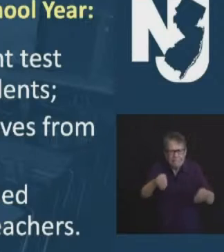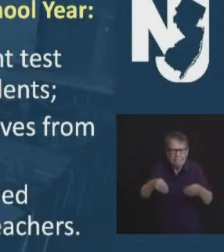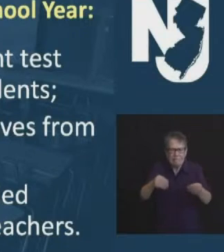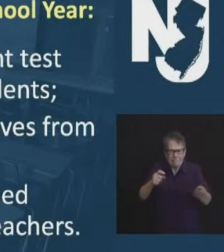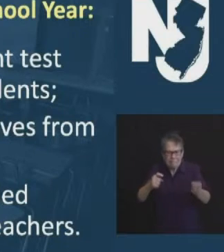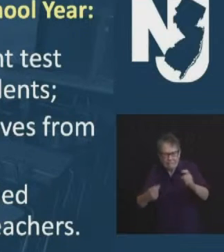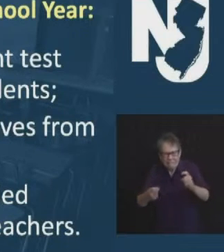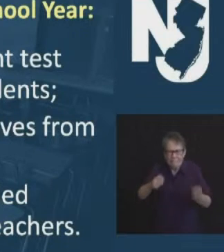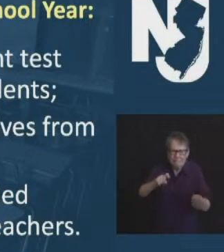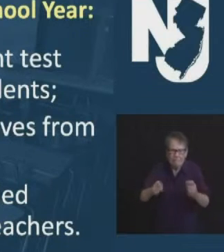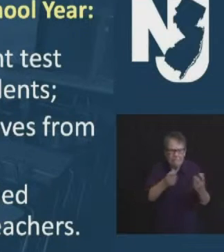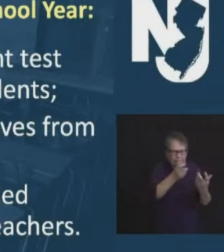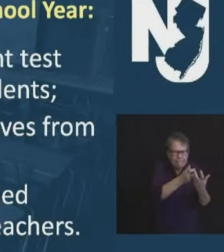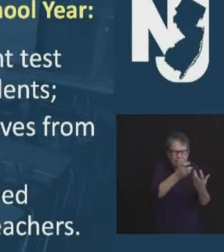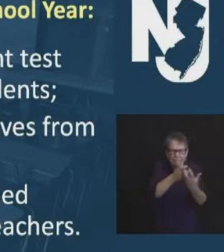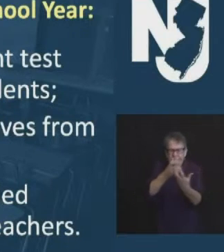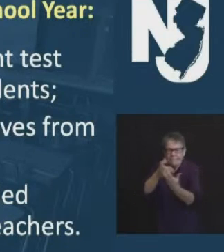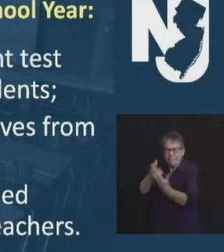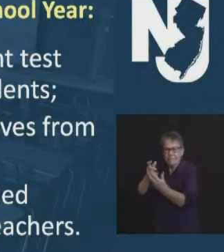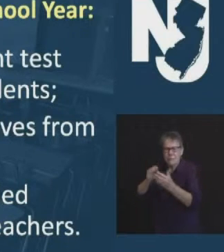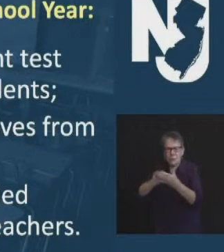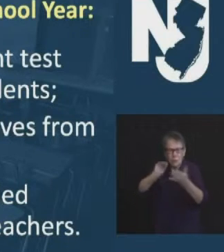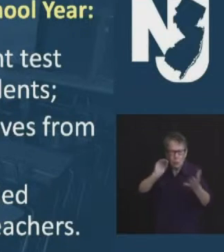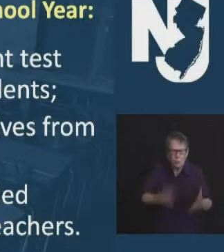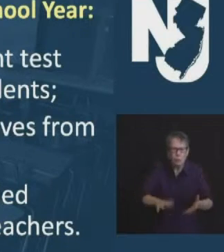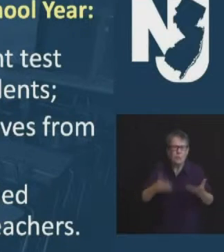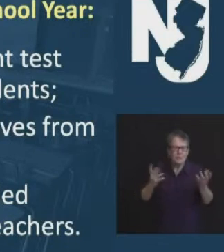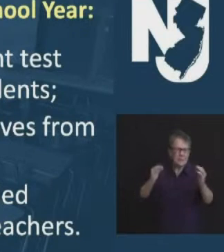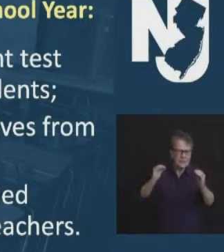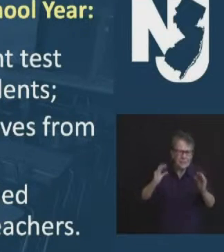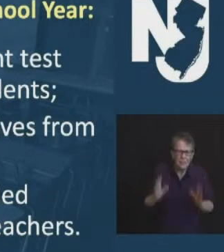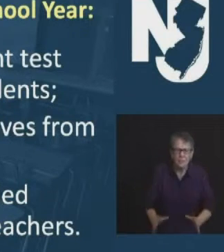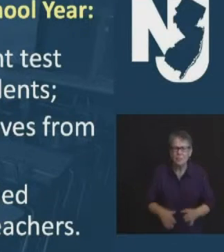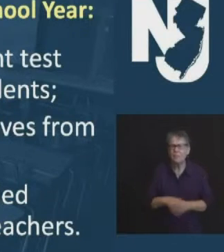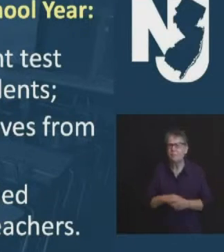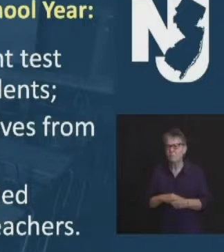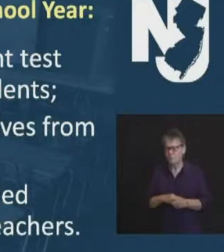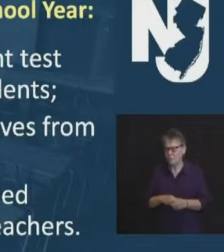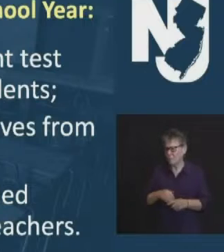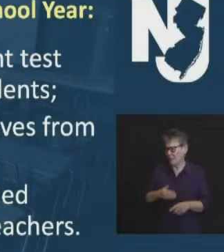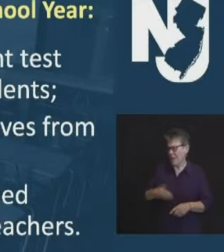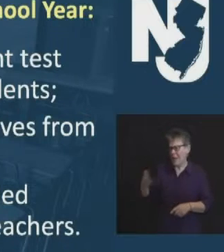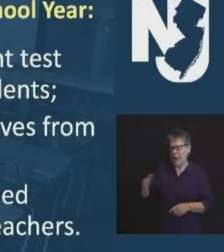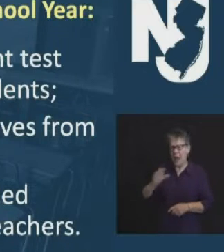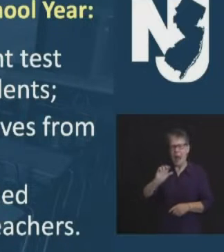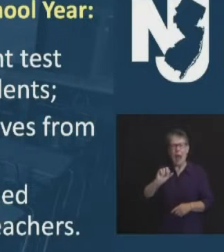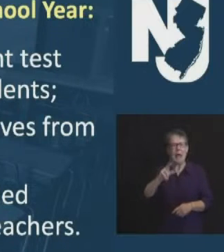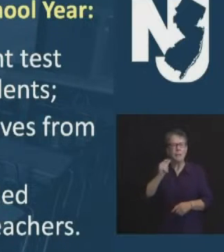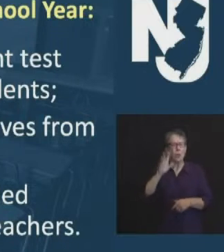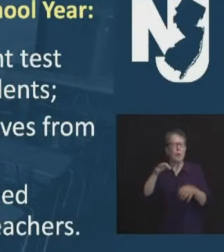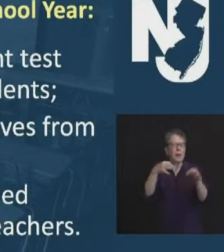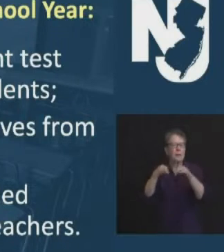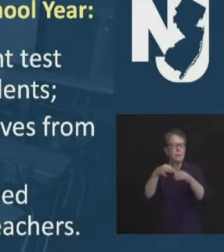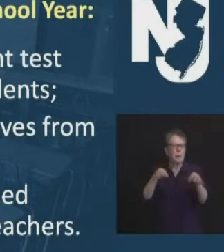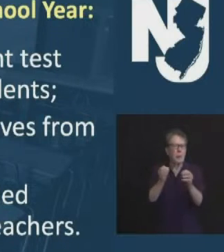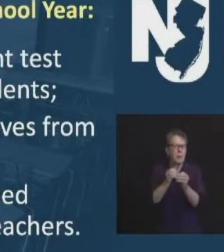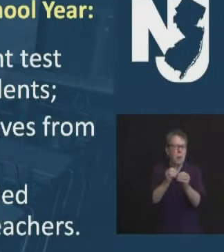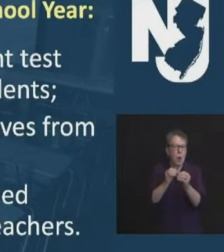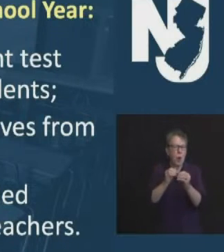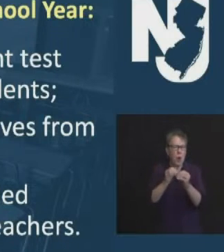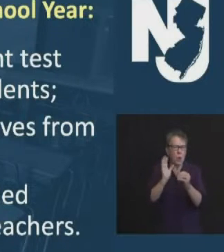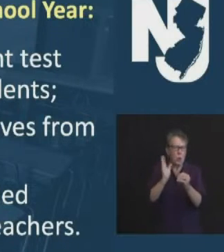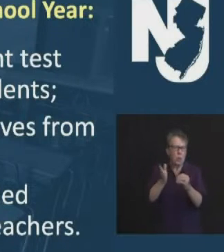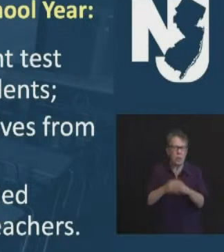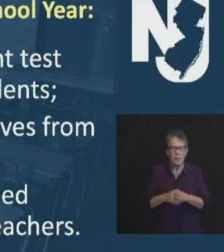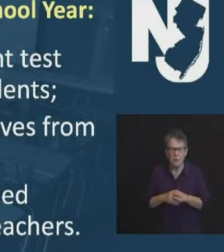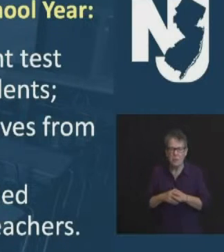speak to these steps that we are taking today, and I thank all the stakeholders from our educational communities,